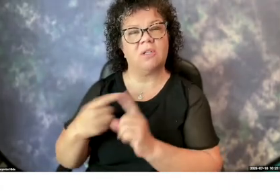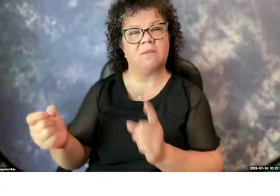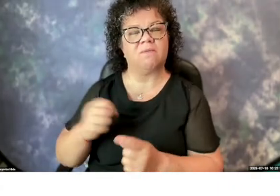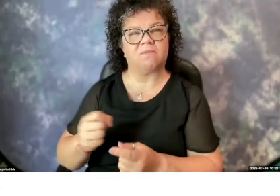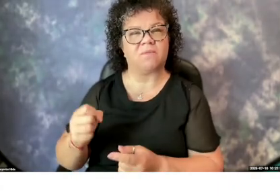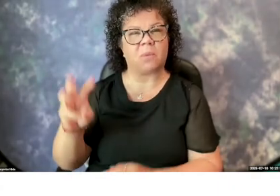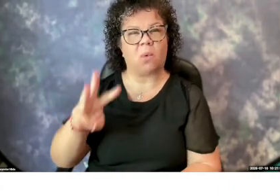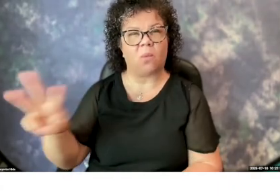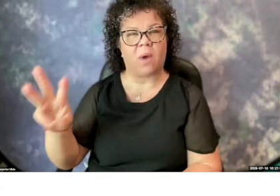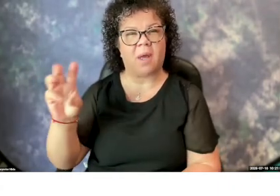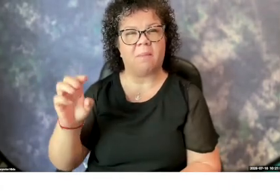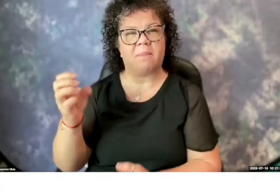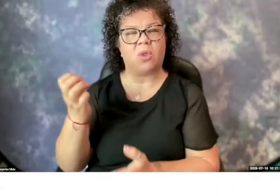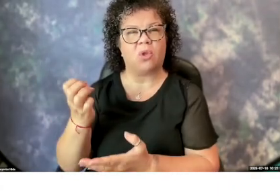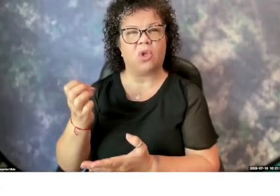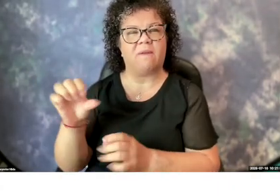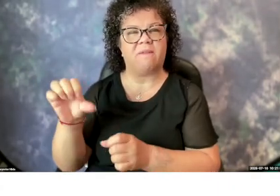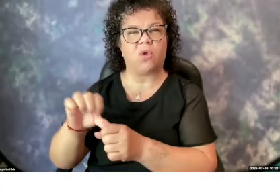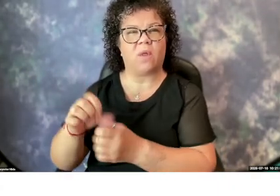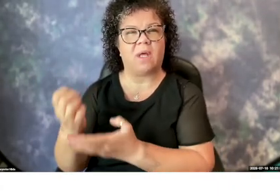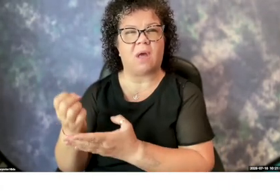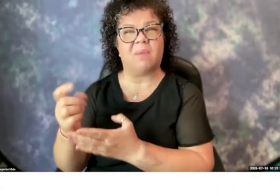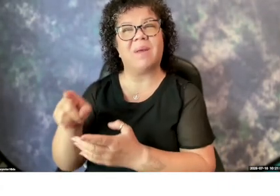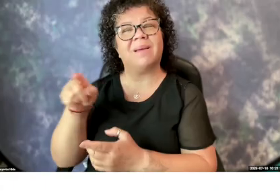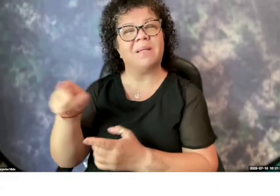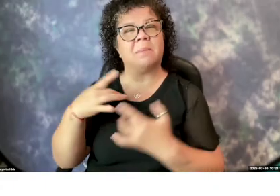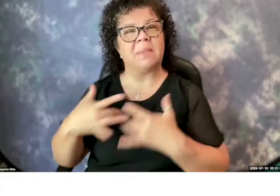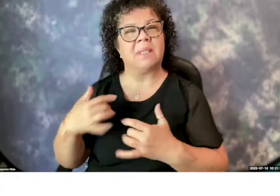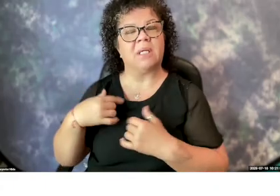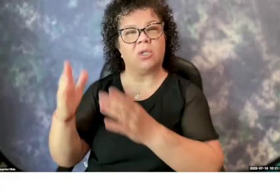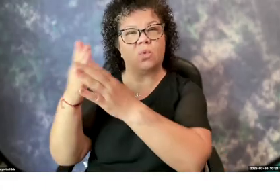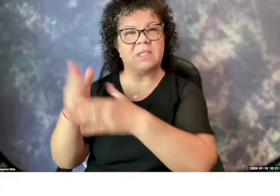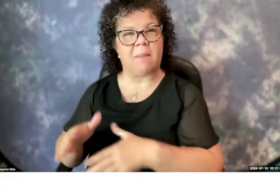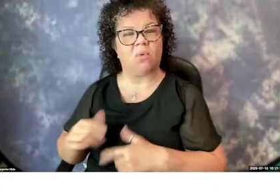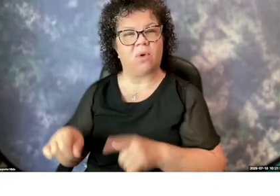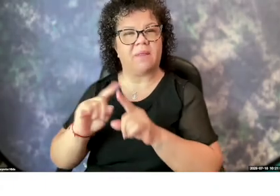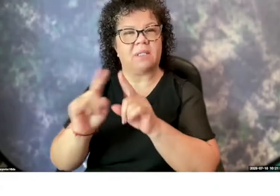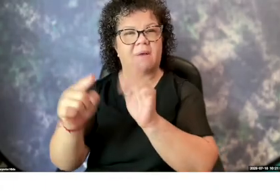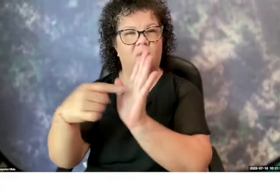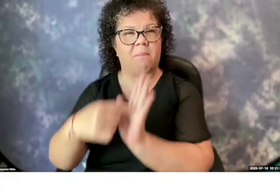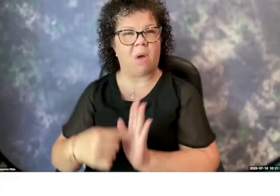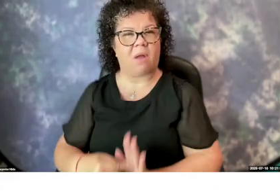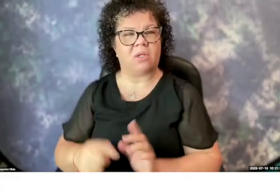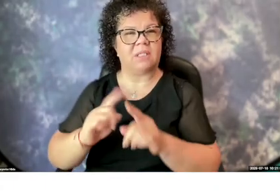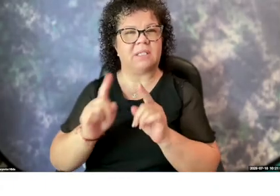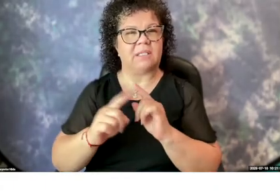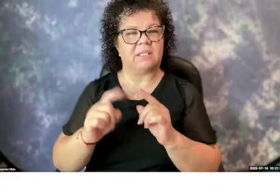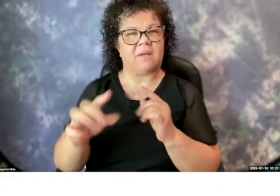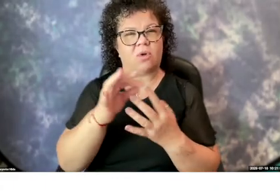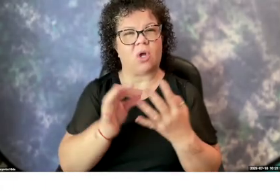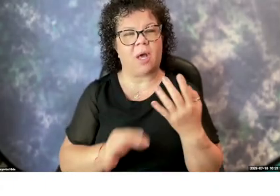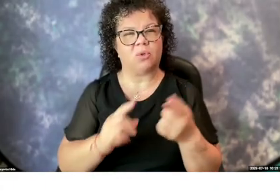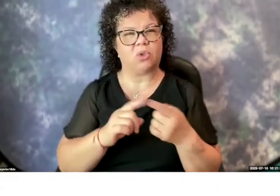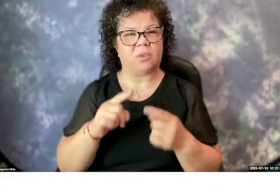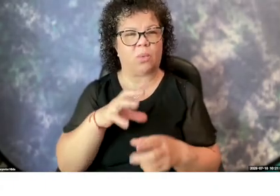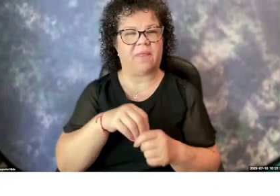vehicles. Fueleconomy.gov separates the models into separate options, as we're calling them in this analysis, based